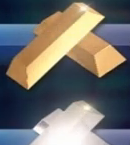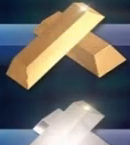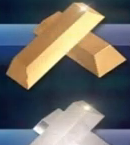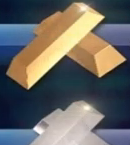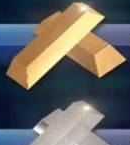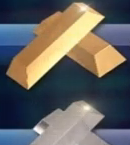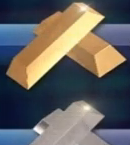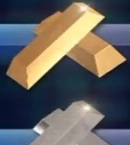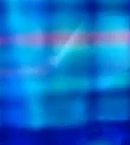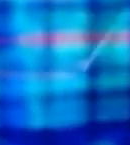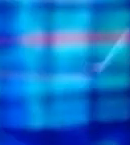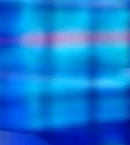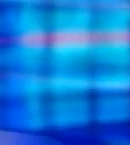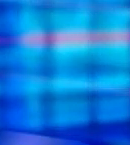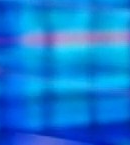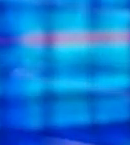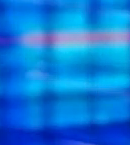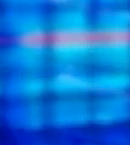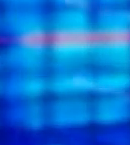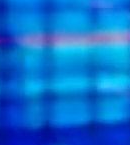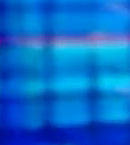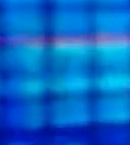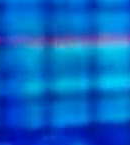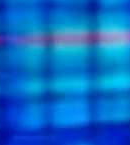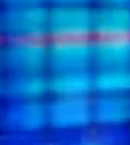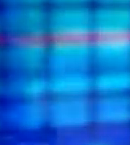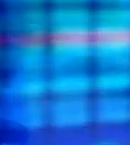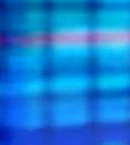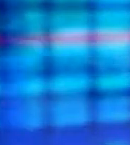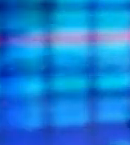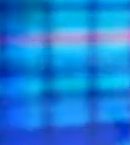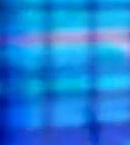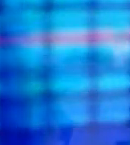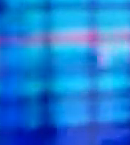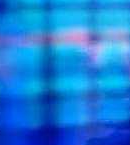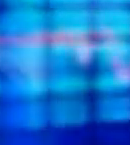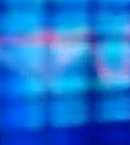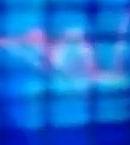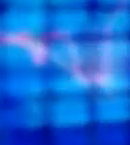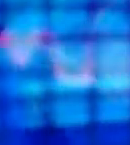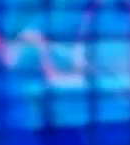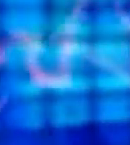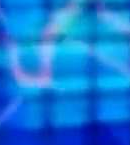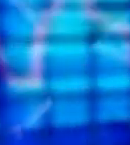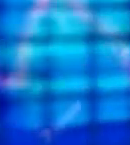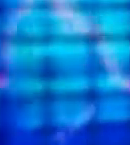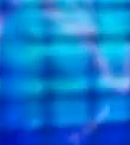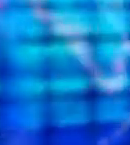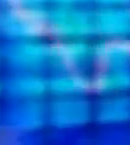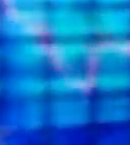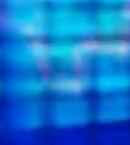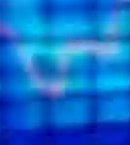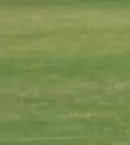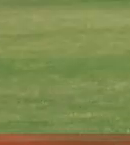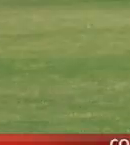ounce. That's it from Business Tonight. It's back to Jackie now, who has the very latest in sports.